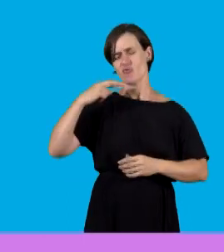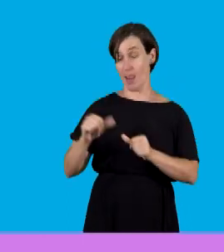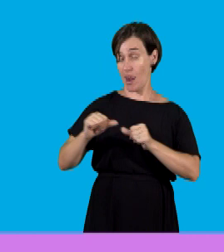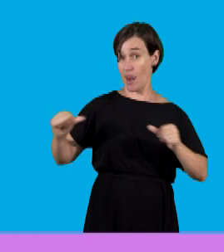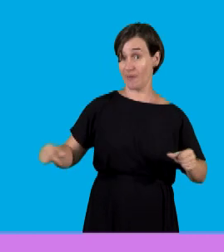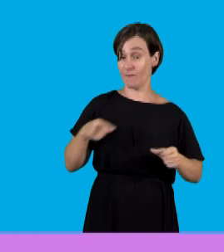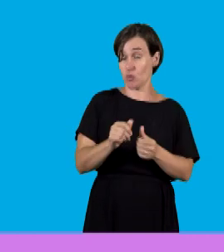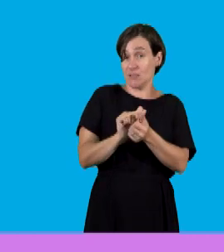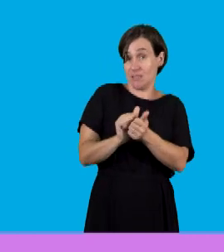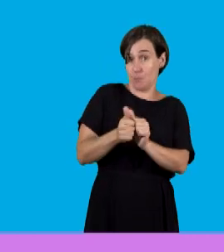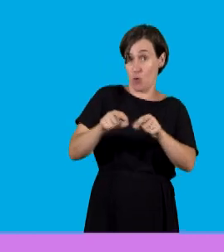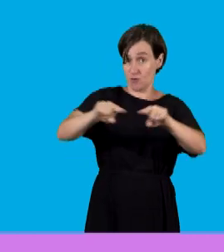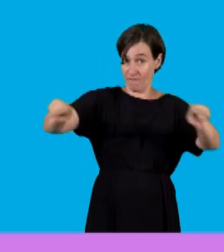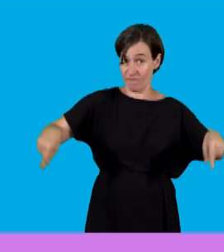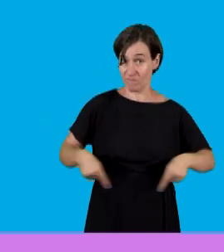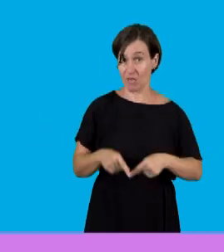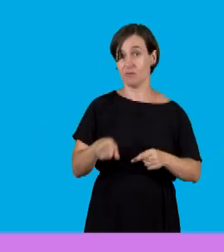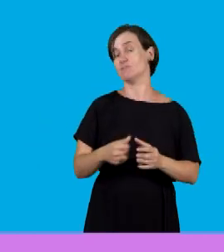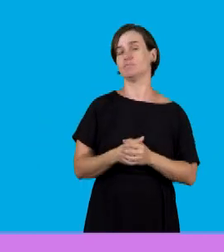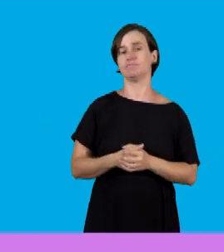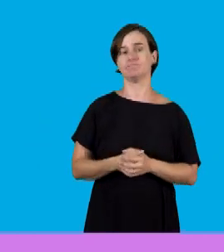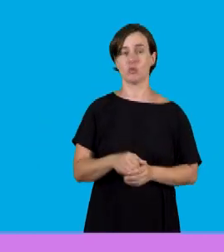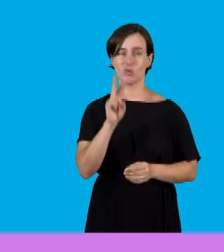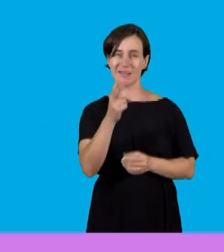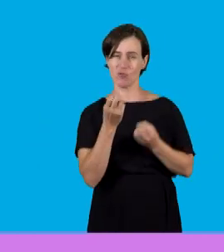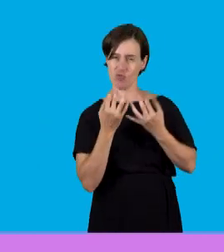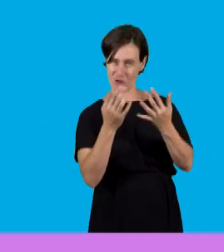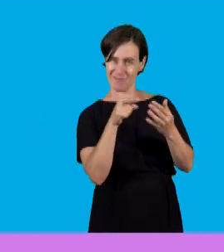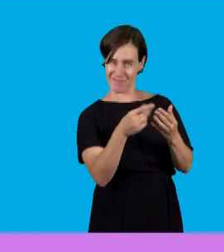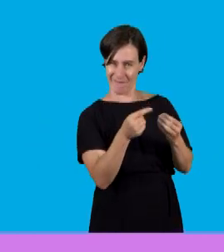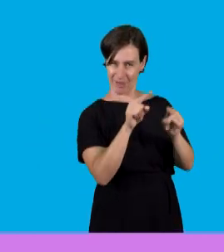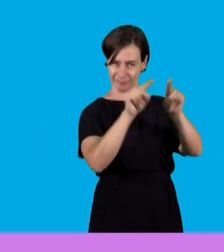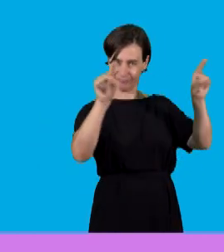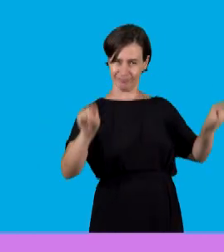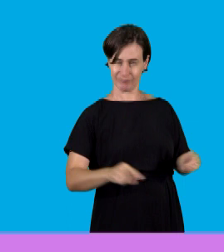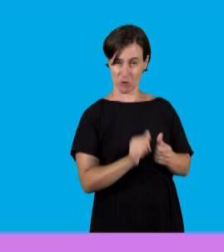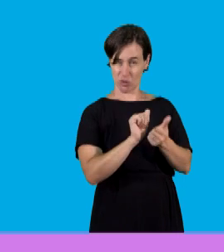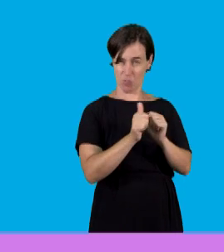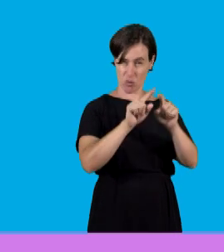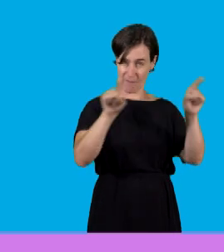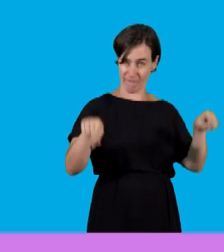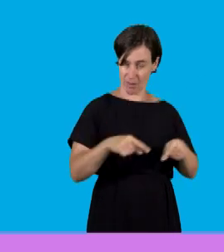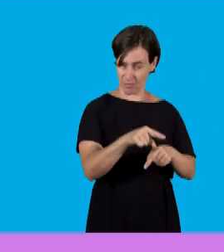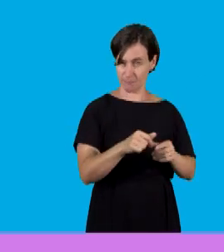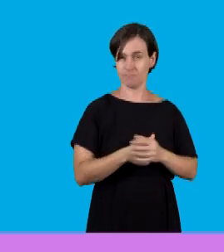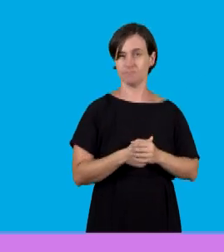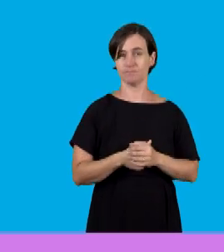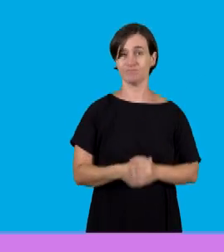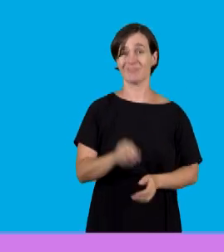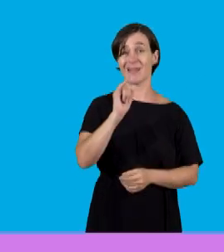length of the sports field. This is the sports field. Calculate its actual length if the measured length